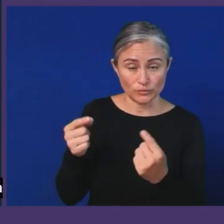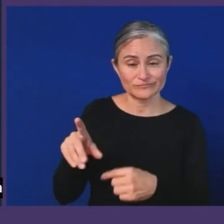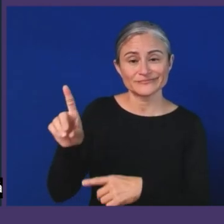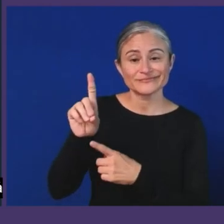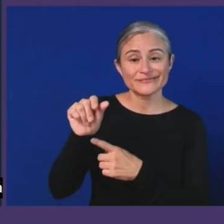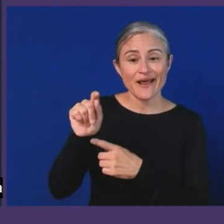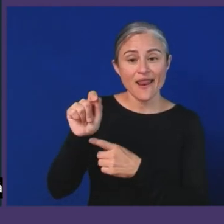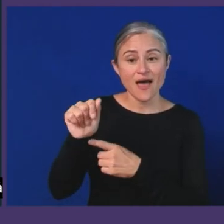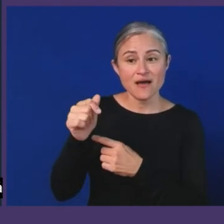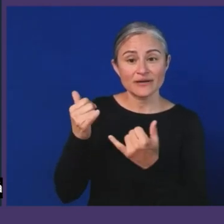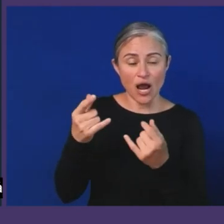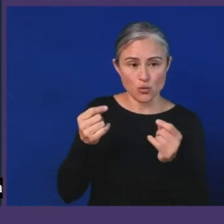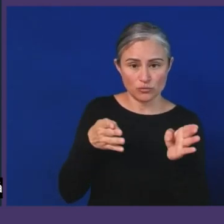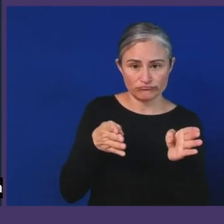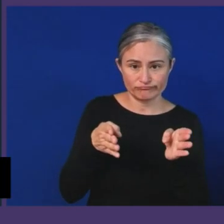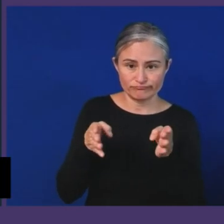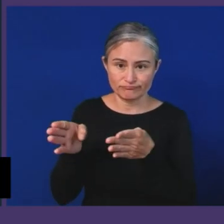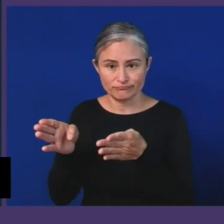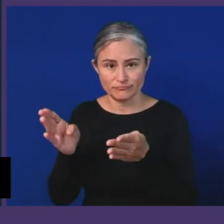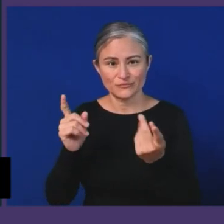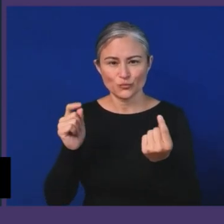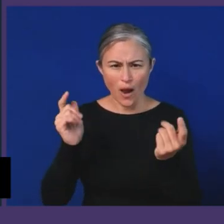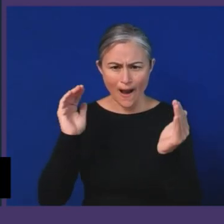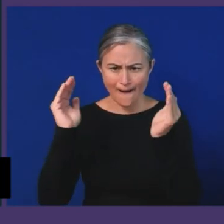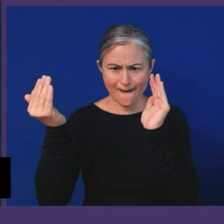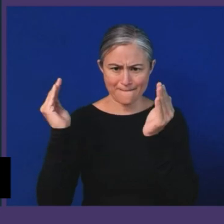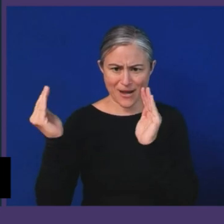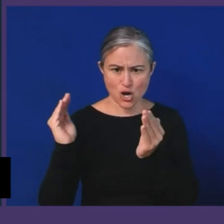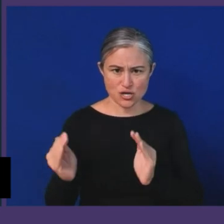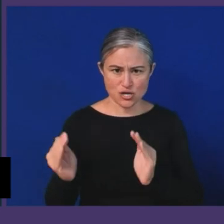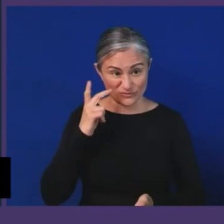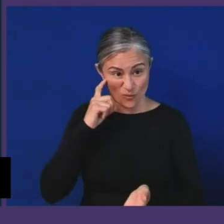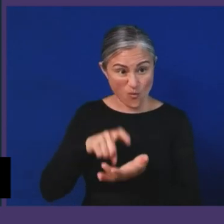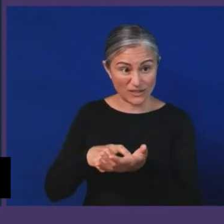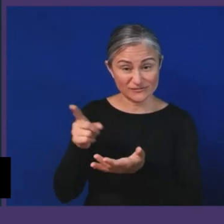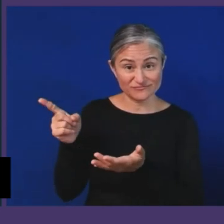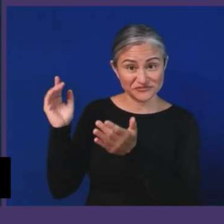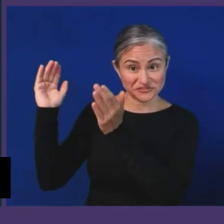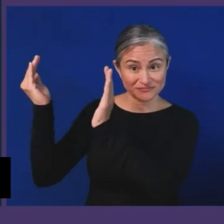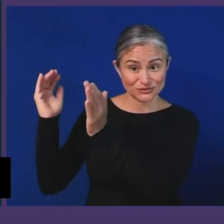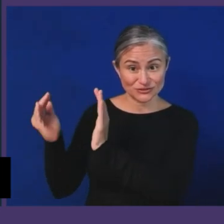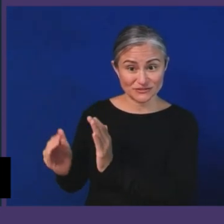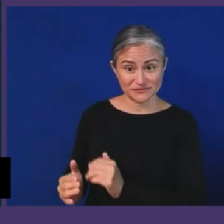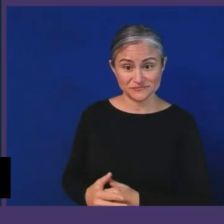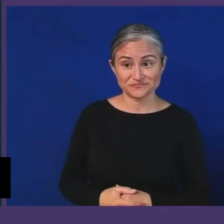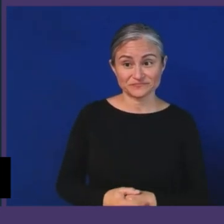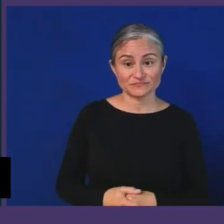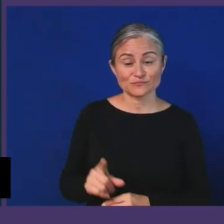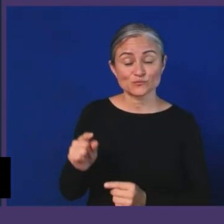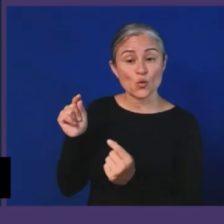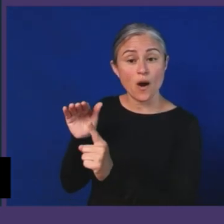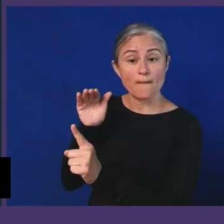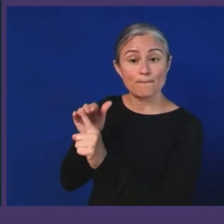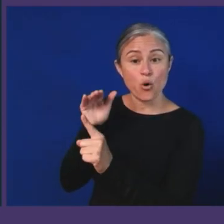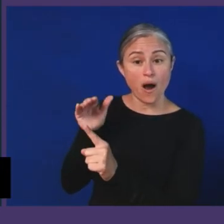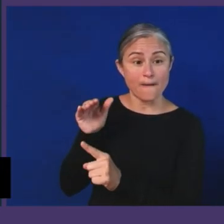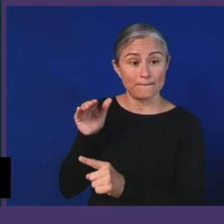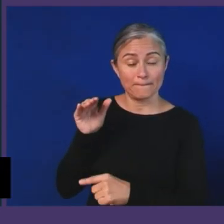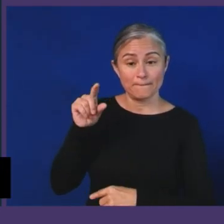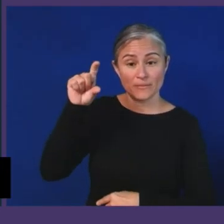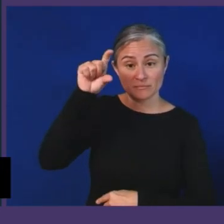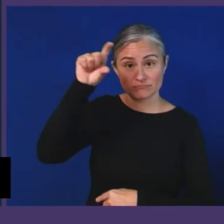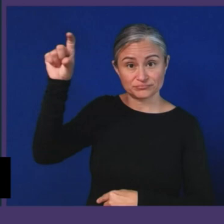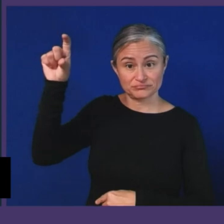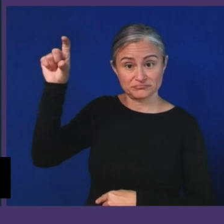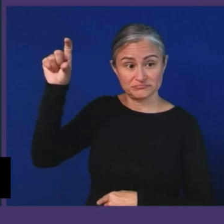here's an example of what our data set will look like. I have the same prompt, identical prompt on the top, which is asking the assistant to write